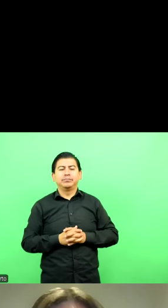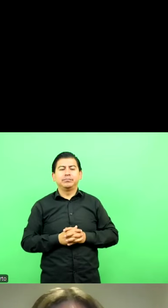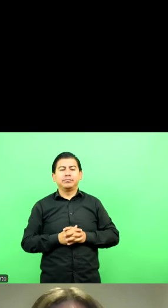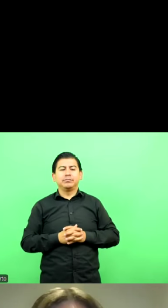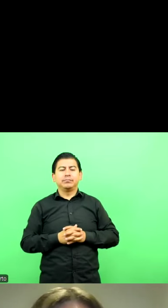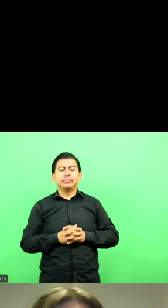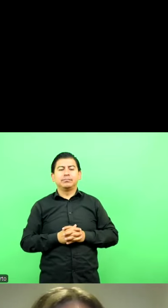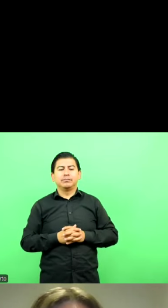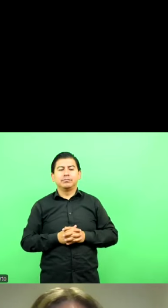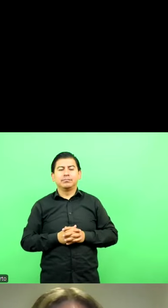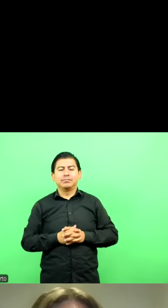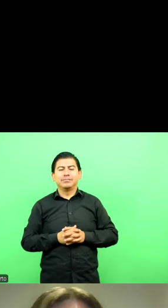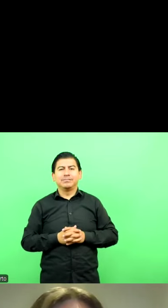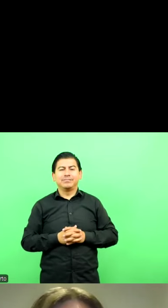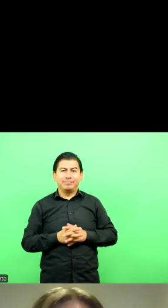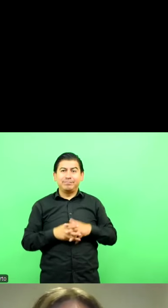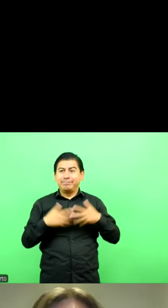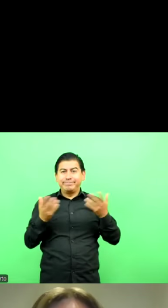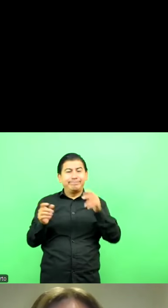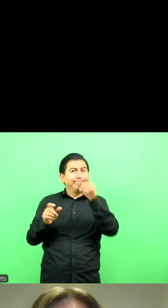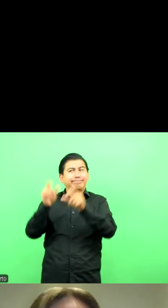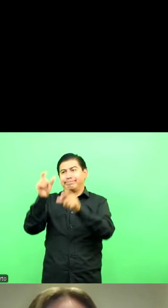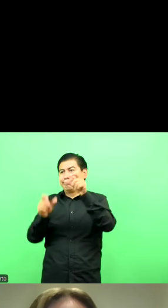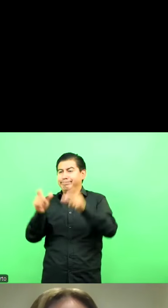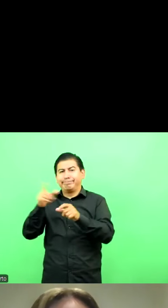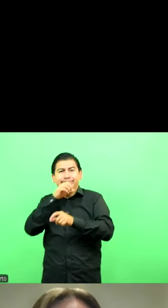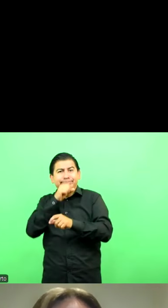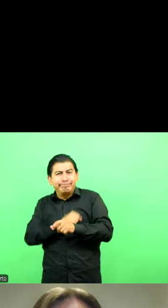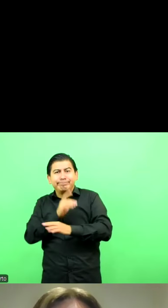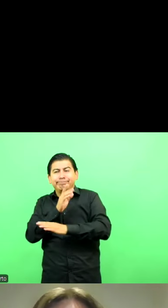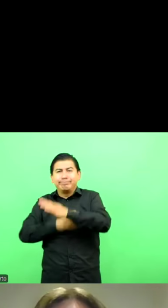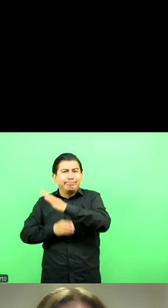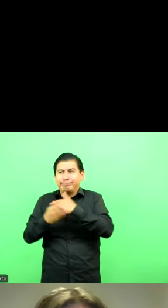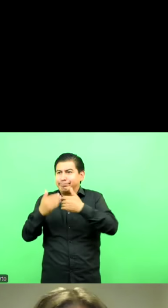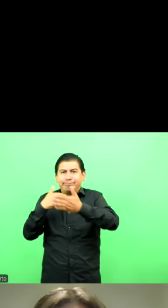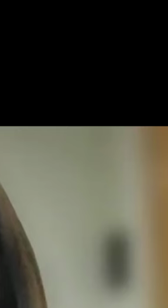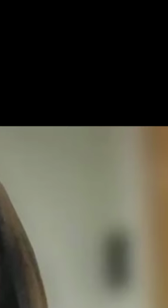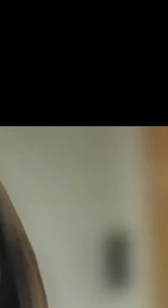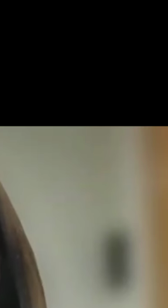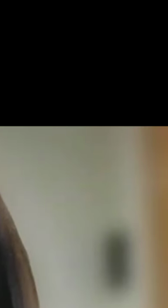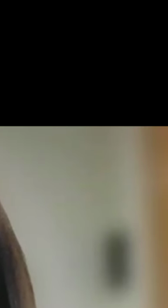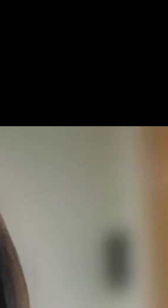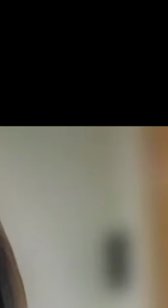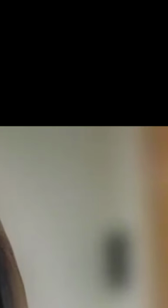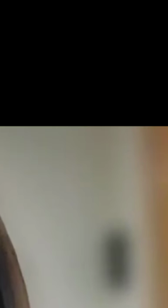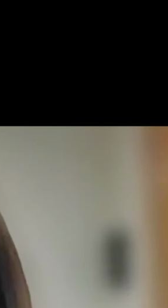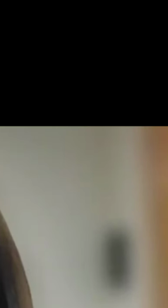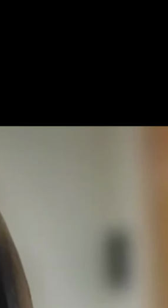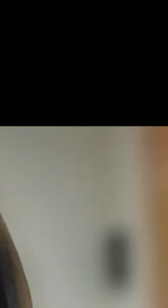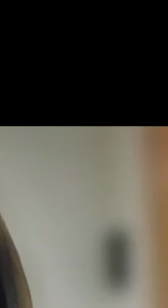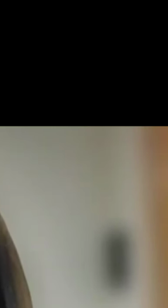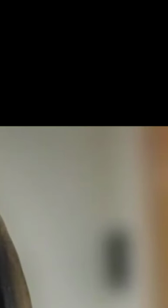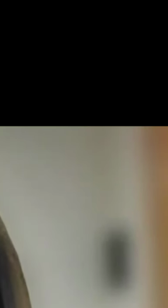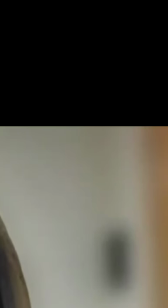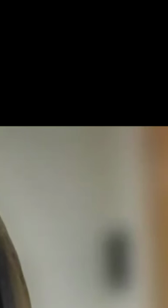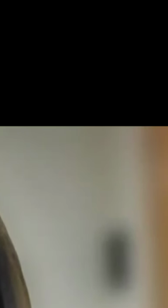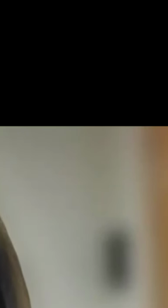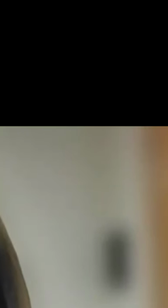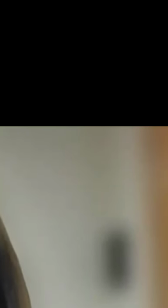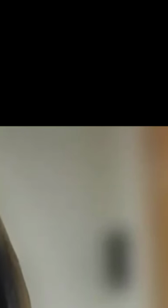well, thank you very much for that. I hope that was helpful. We have also tried to answer other questions in the Q&A.